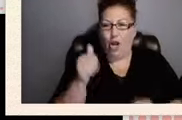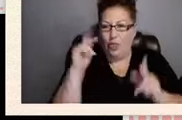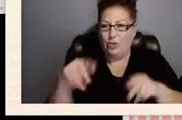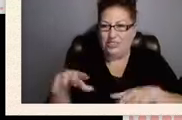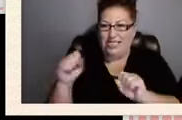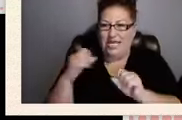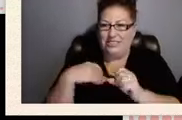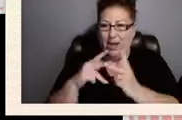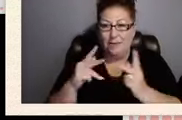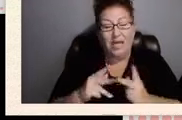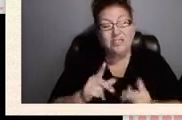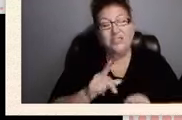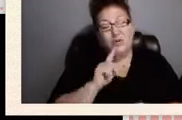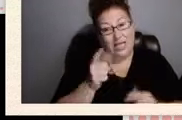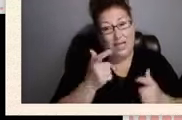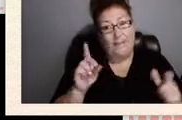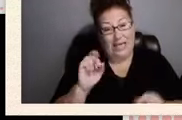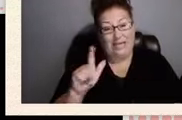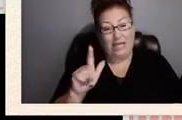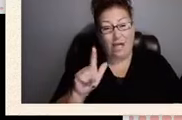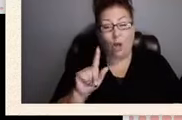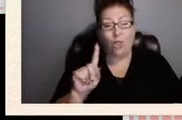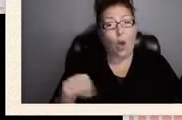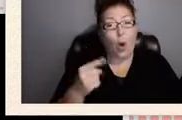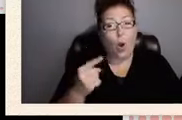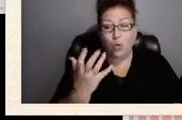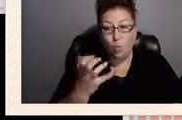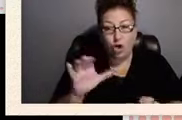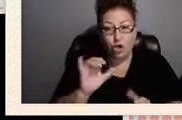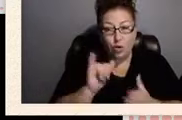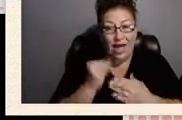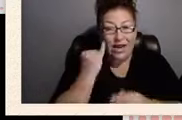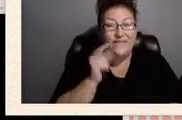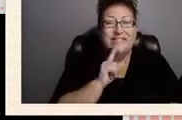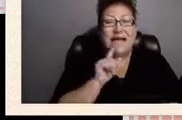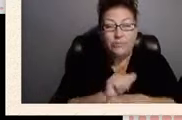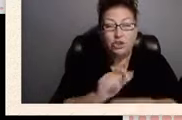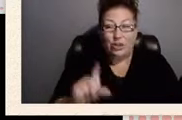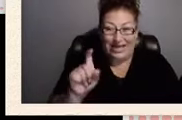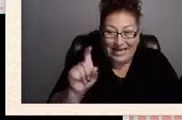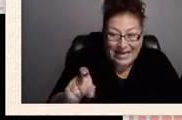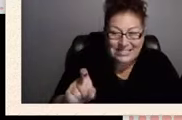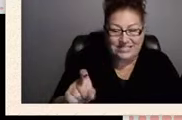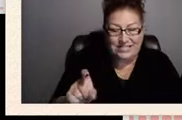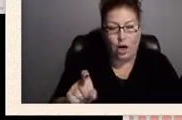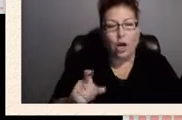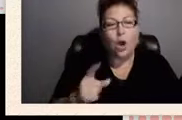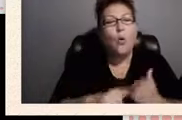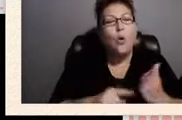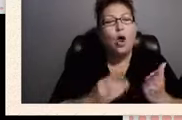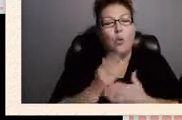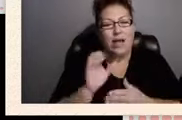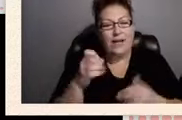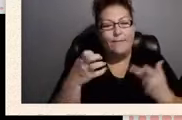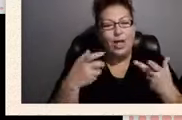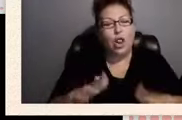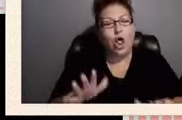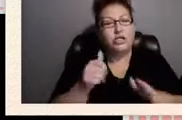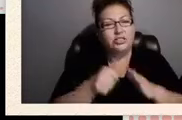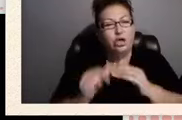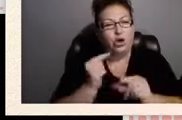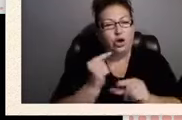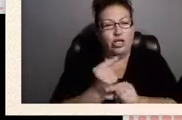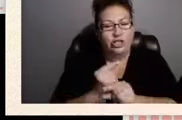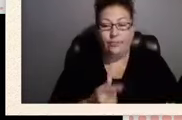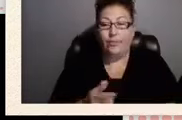and we only want to do this if it's absolutely necessary. And what are the rights that can be lost under guardianship? The right to